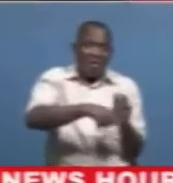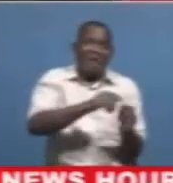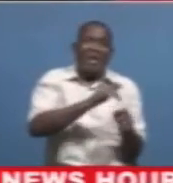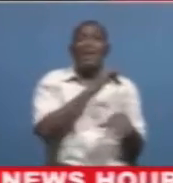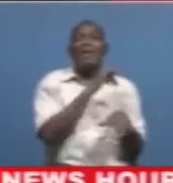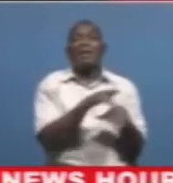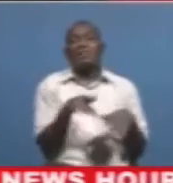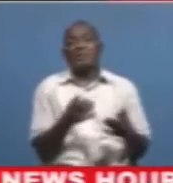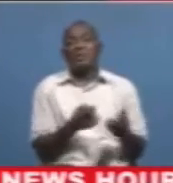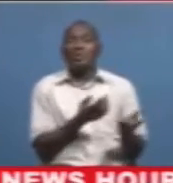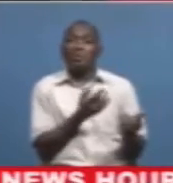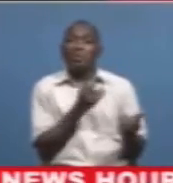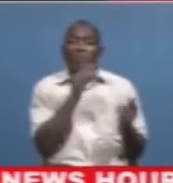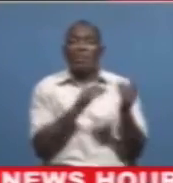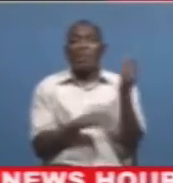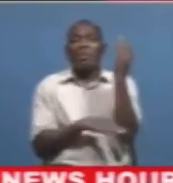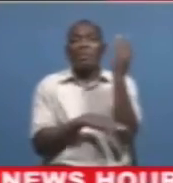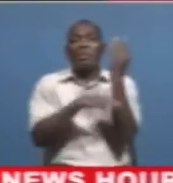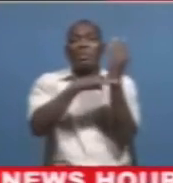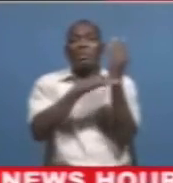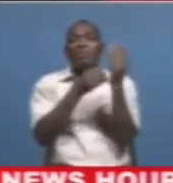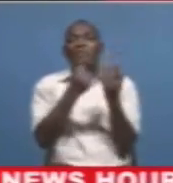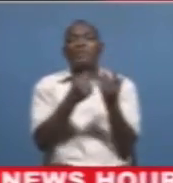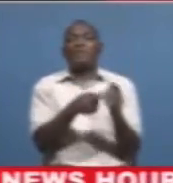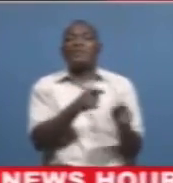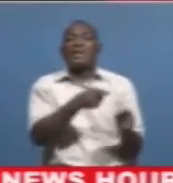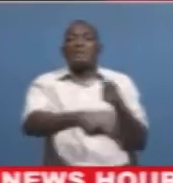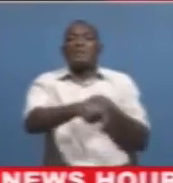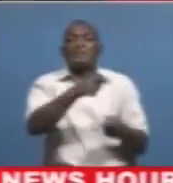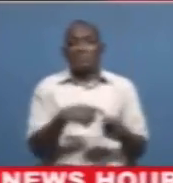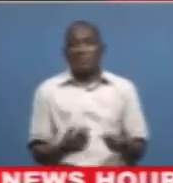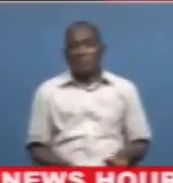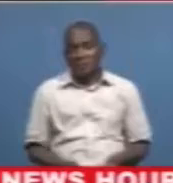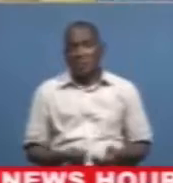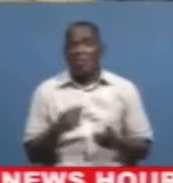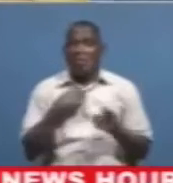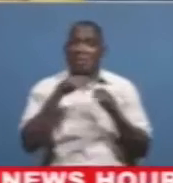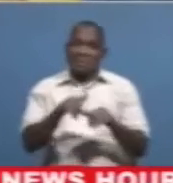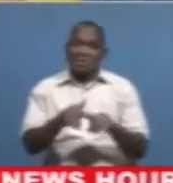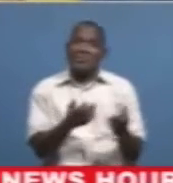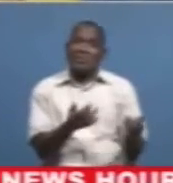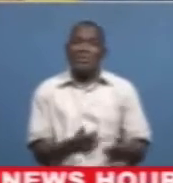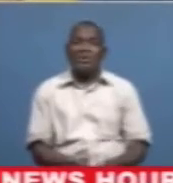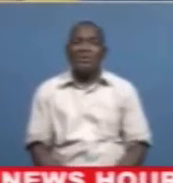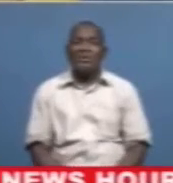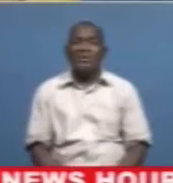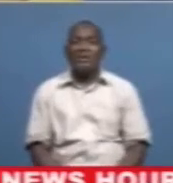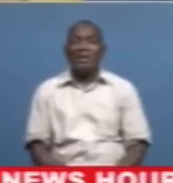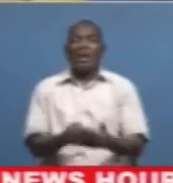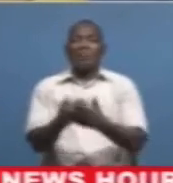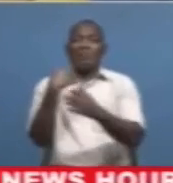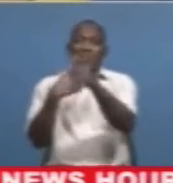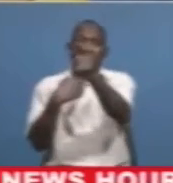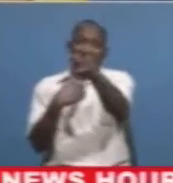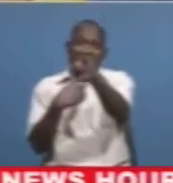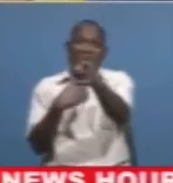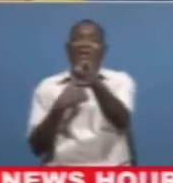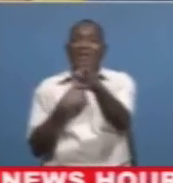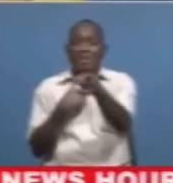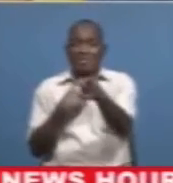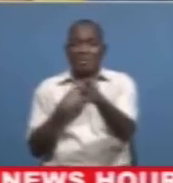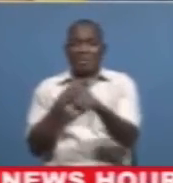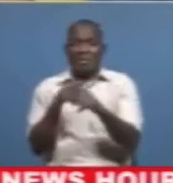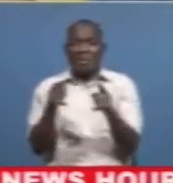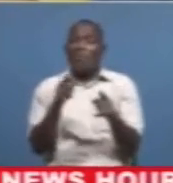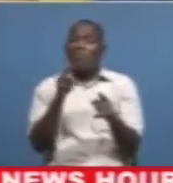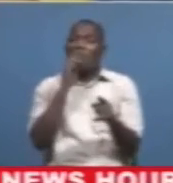to want the water to go and work, to go and cook. So that's why we are always here. There was a borehole in the town, but the